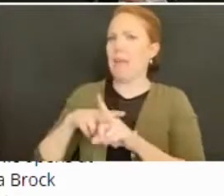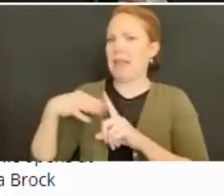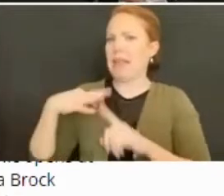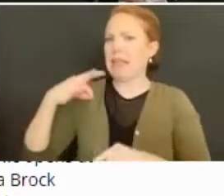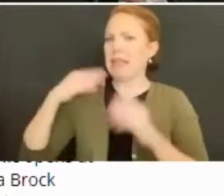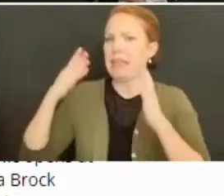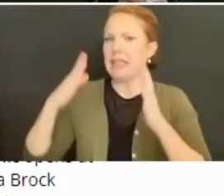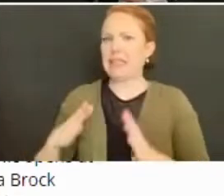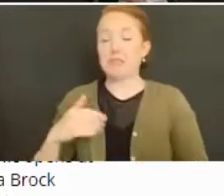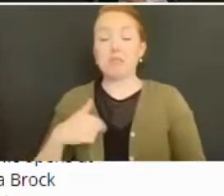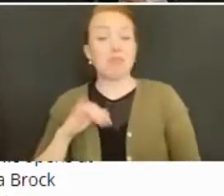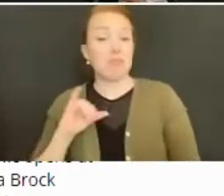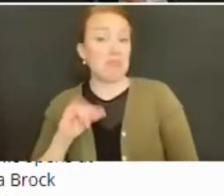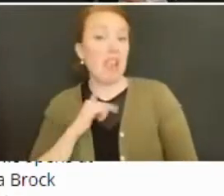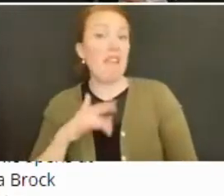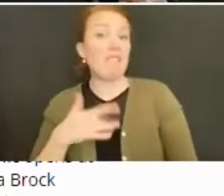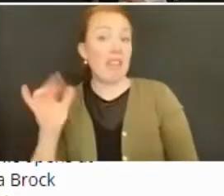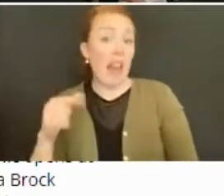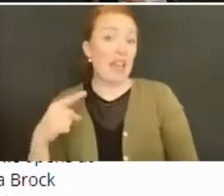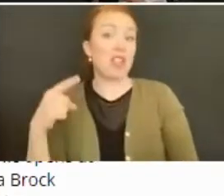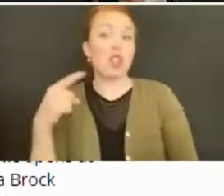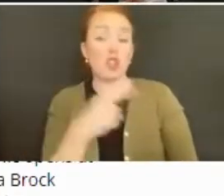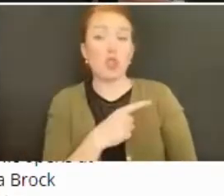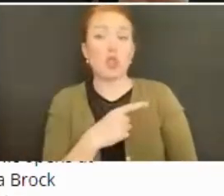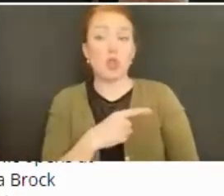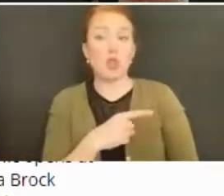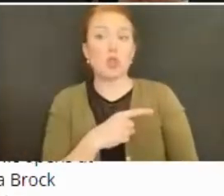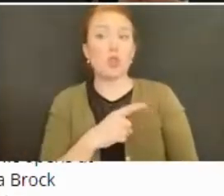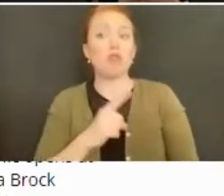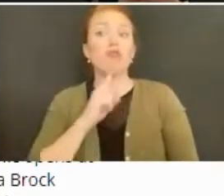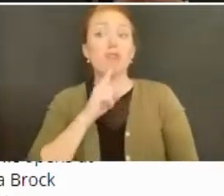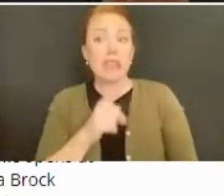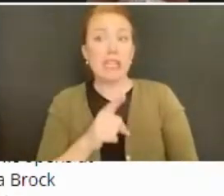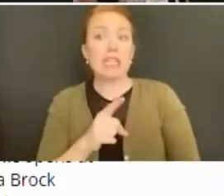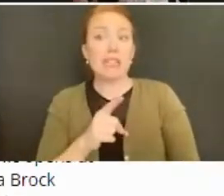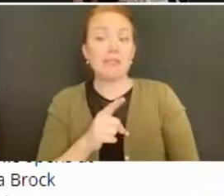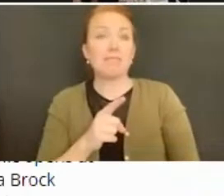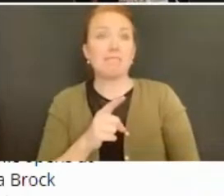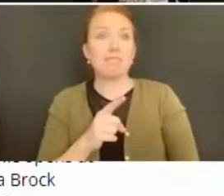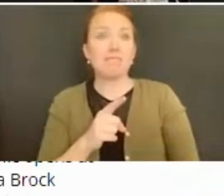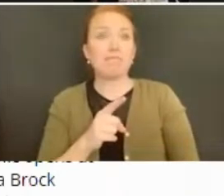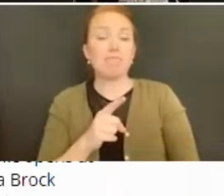I feel like that you really